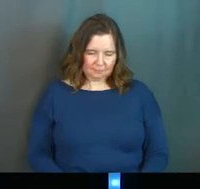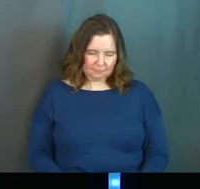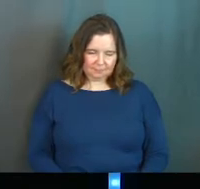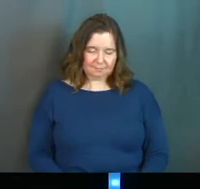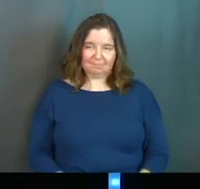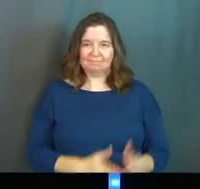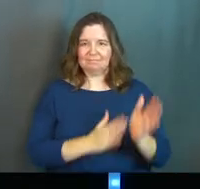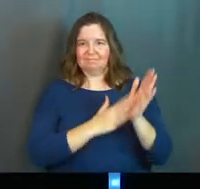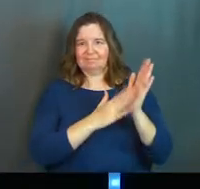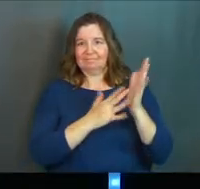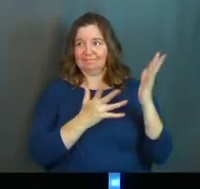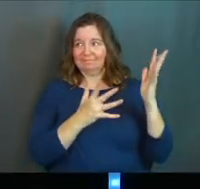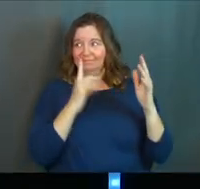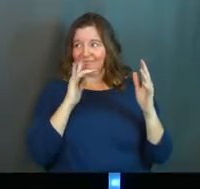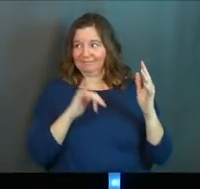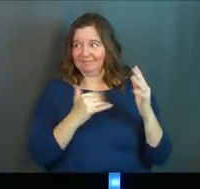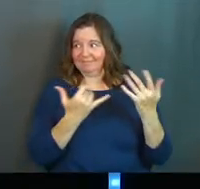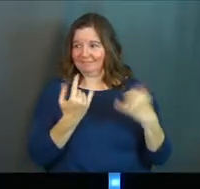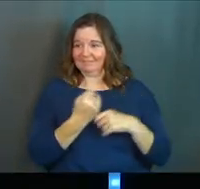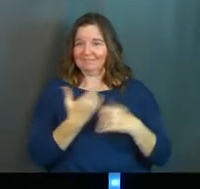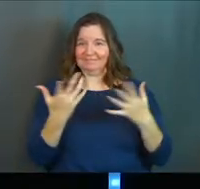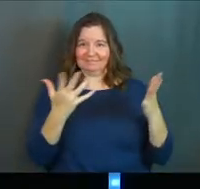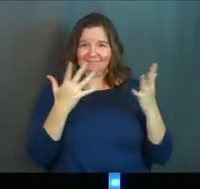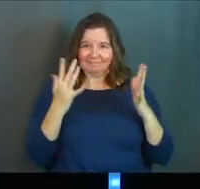You want to give Him some love today?